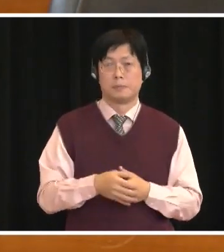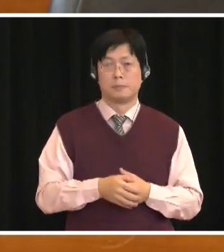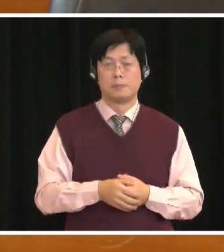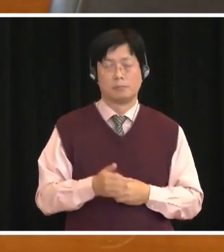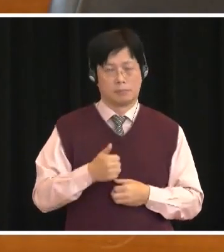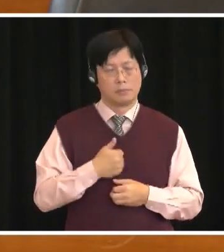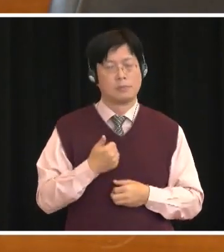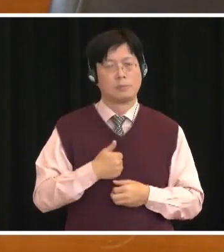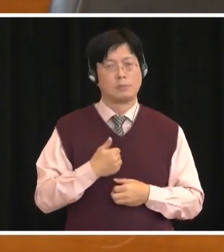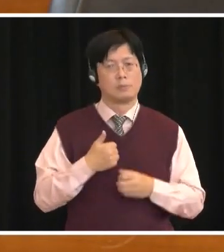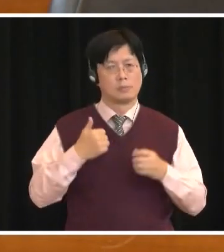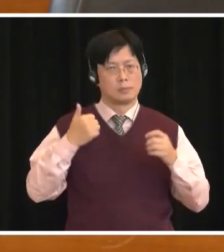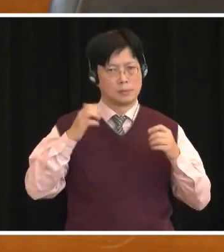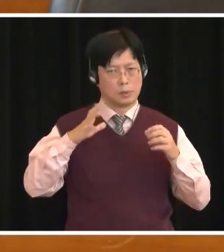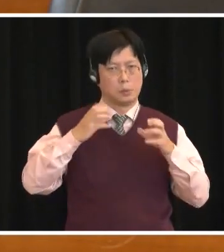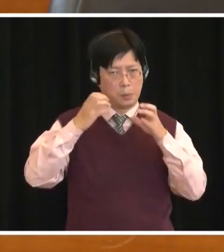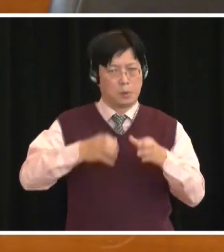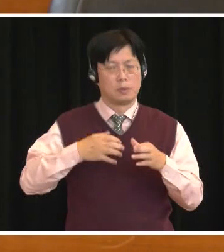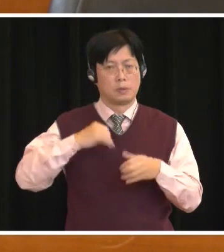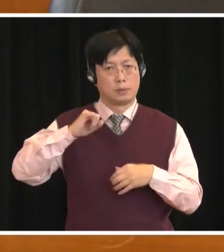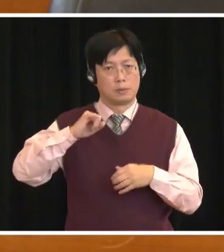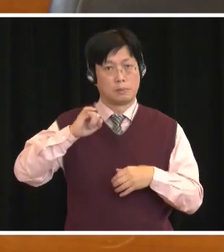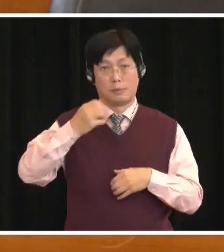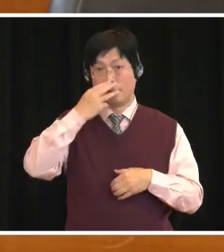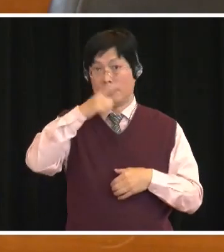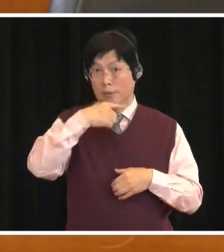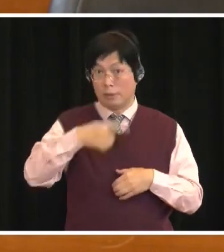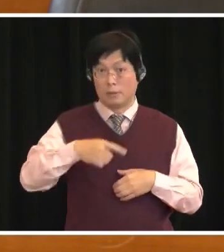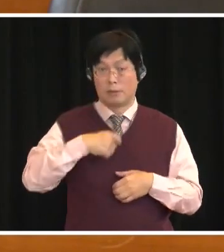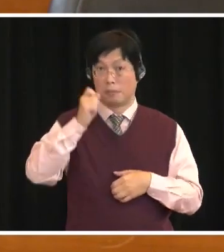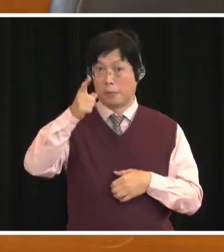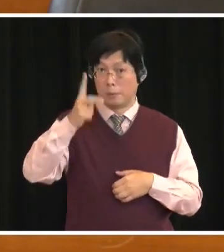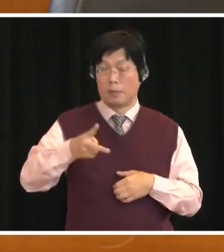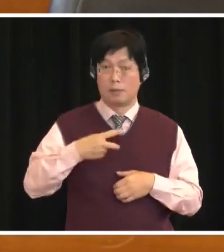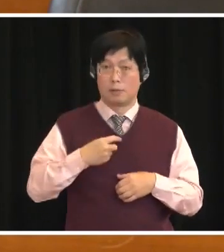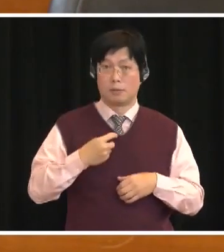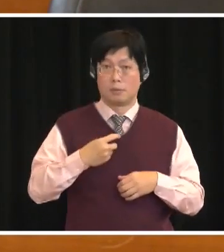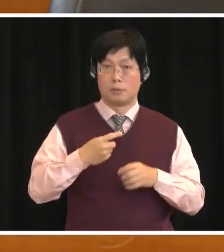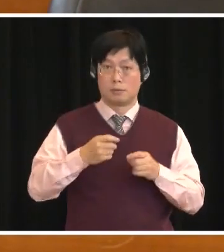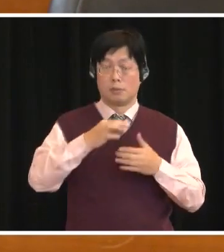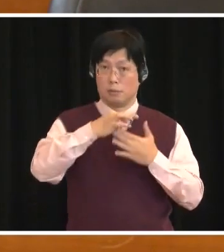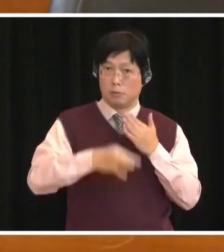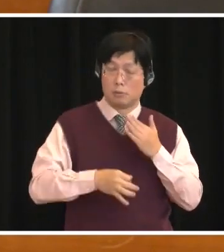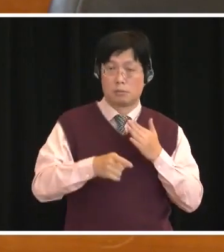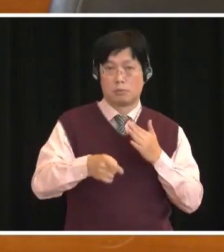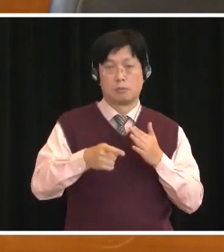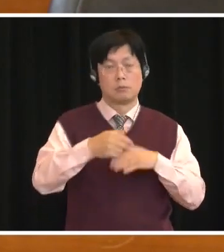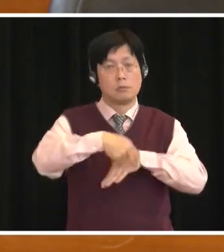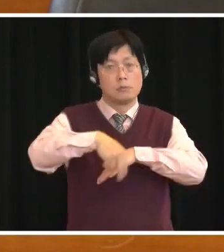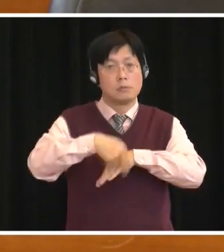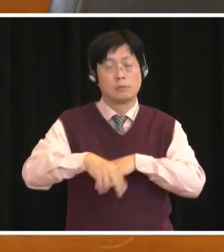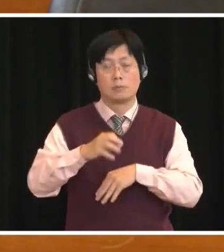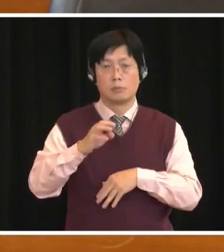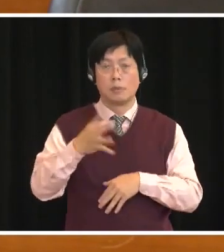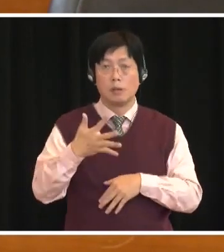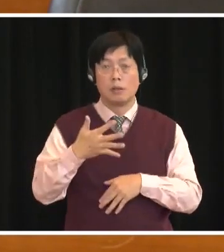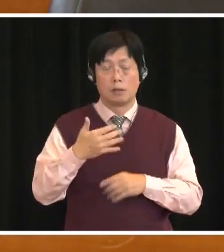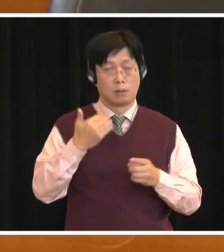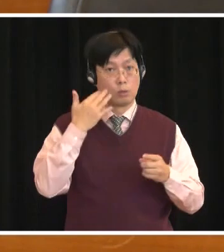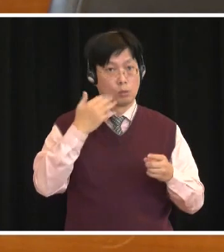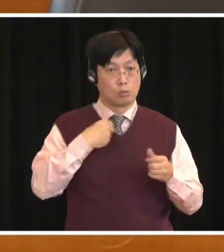the court. In sexual abuse cases, we do have